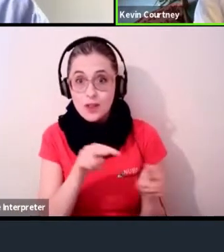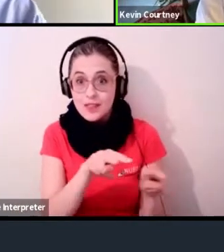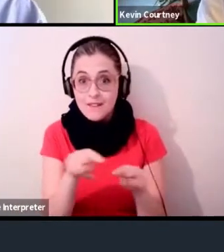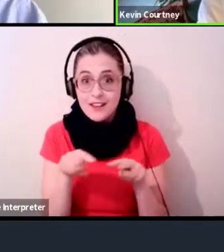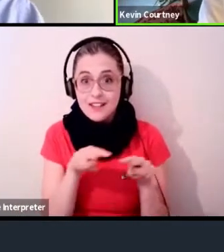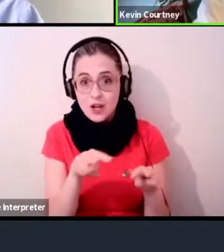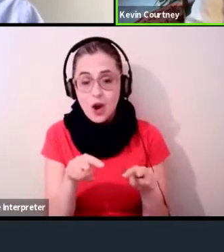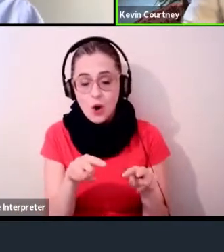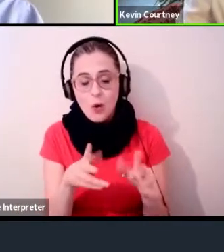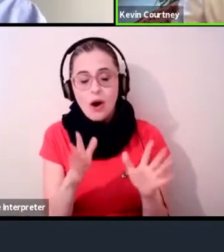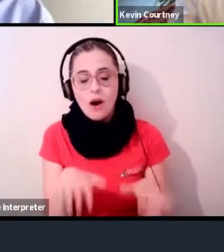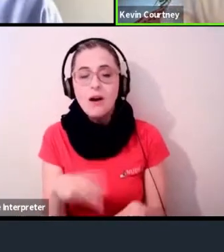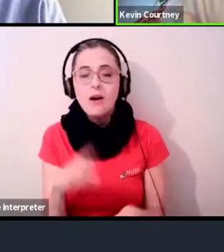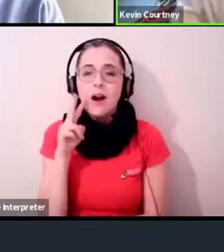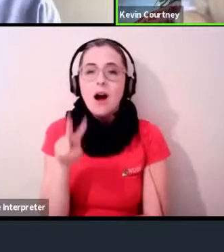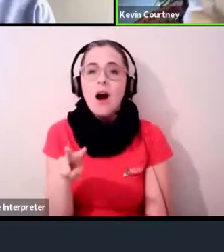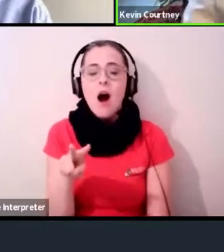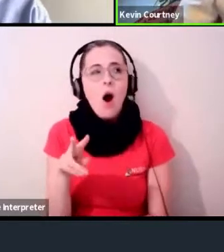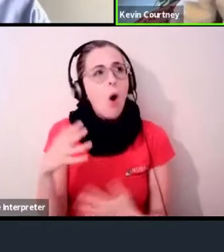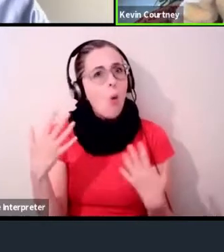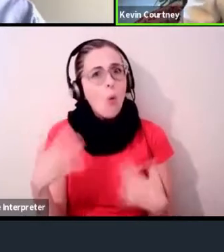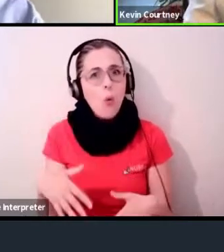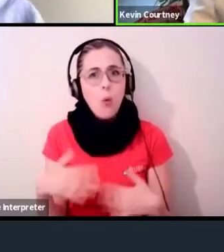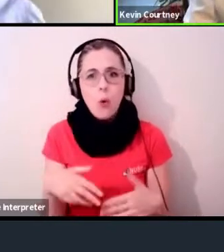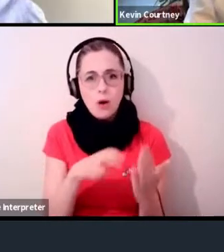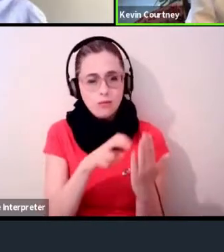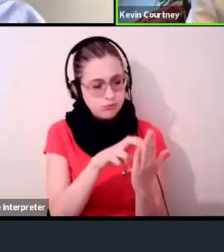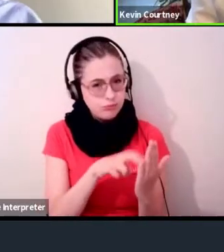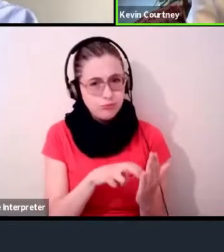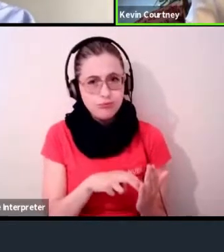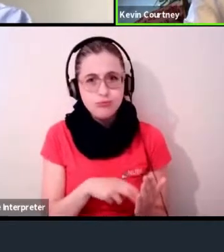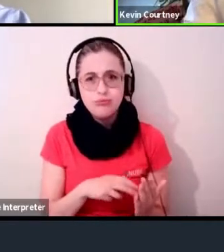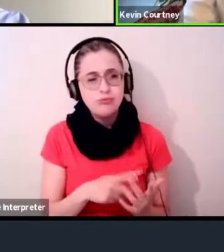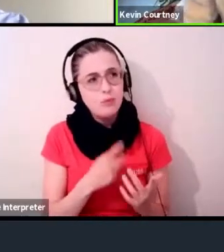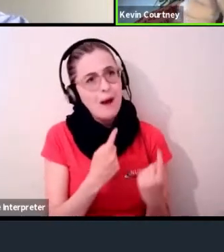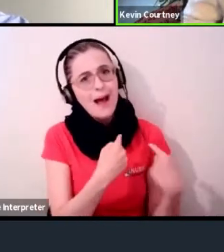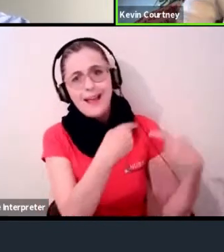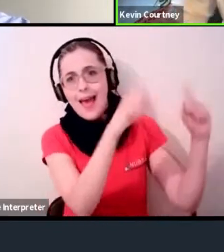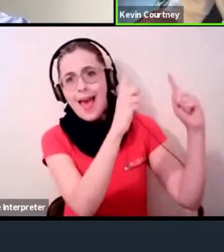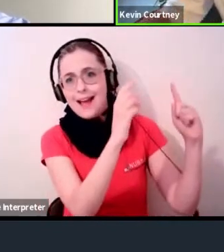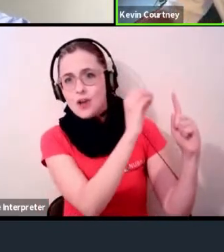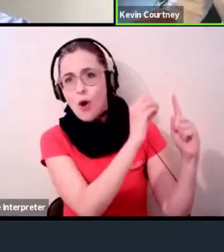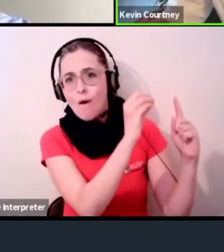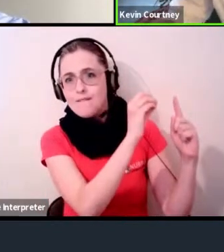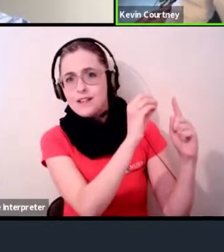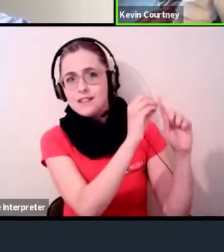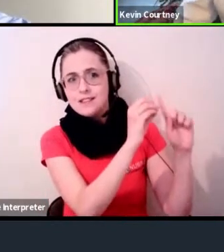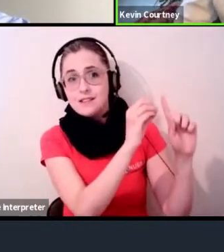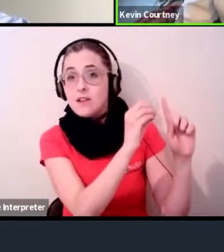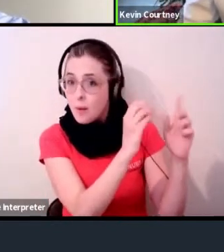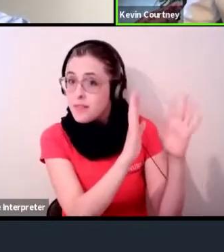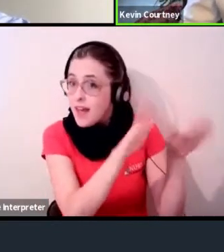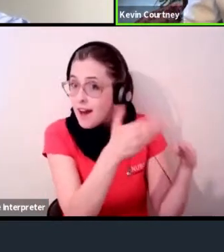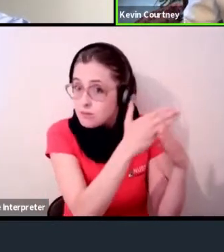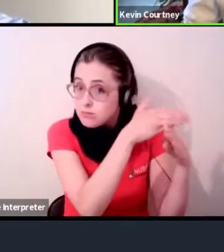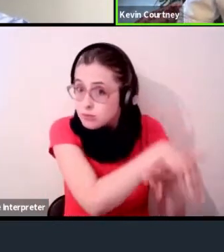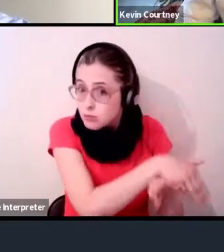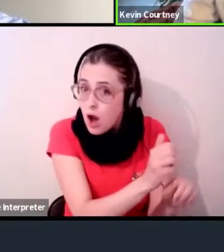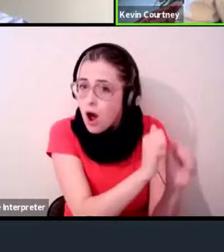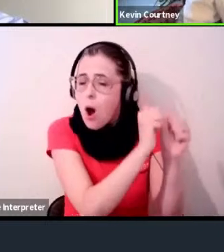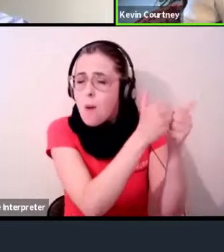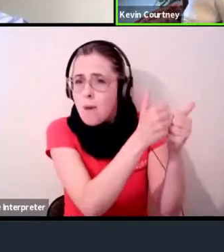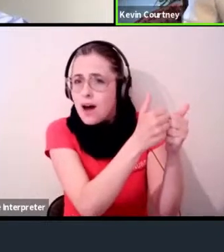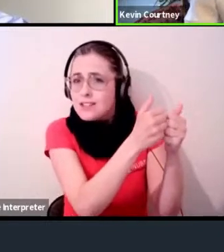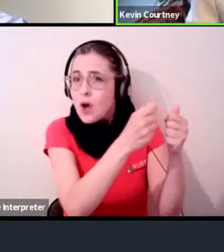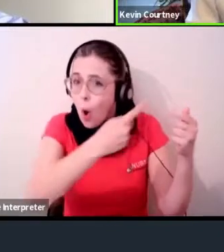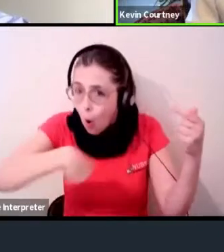to look at that and think that it's a record of work that's done by people in head office. And people in head office have done a lot of things, but all